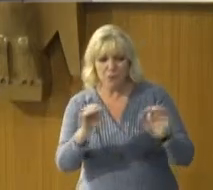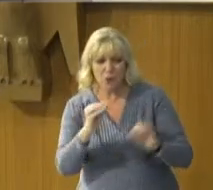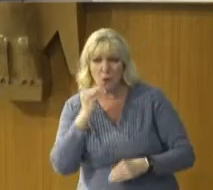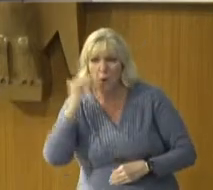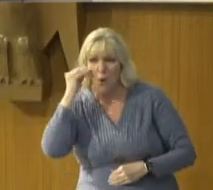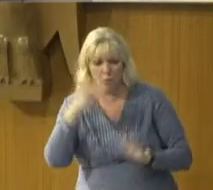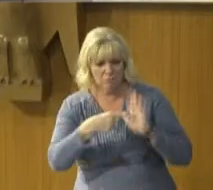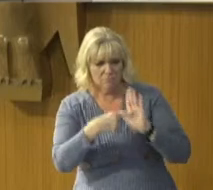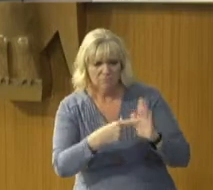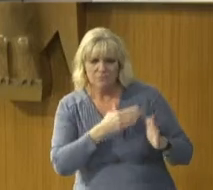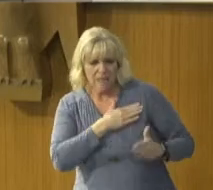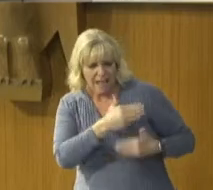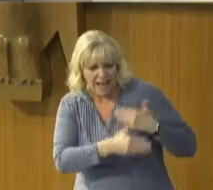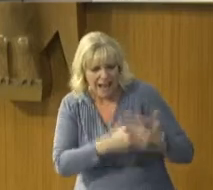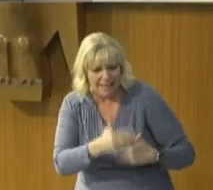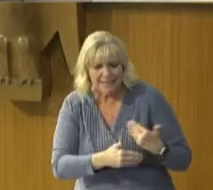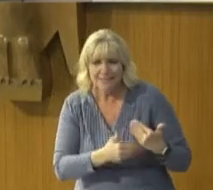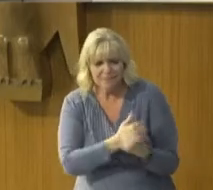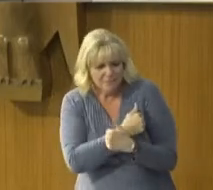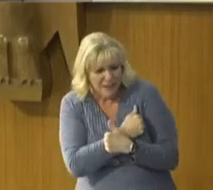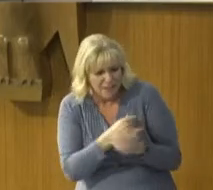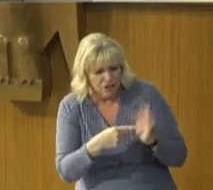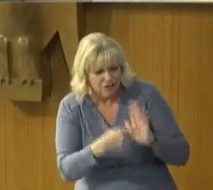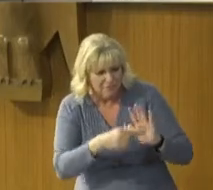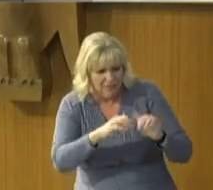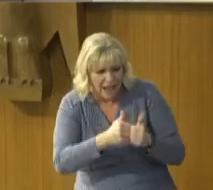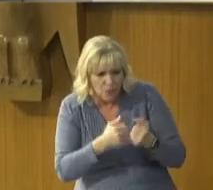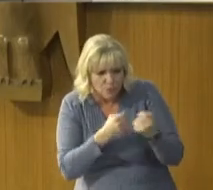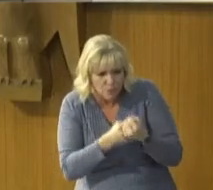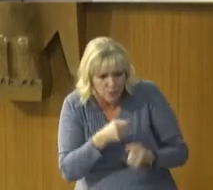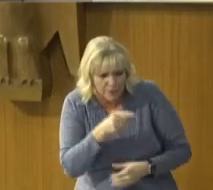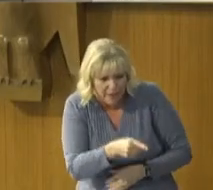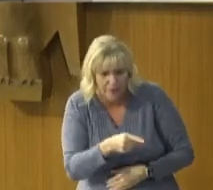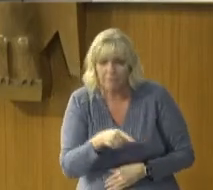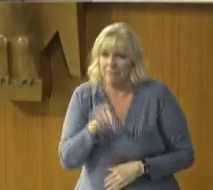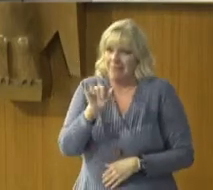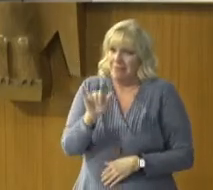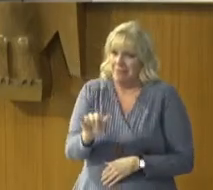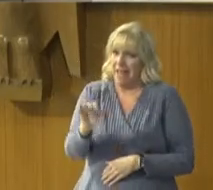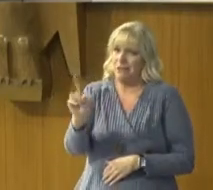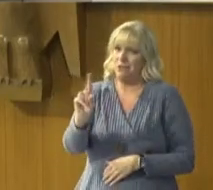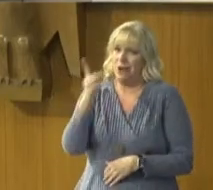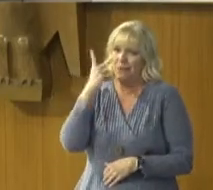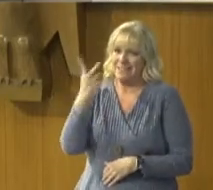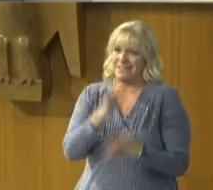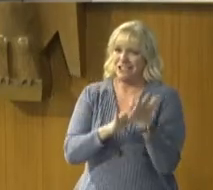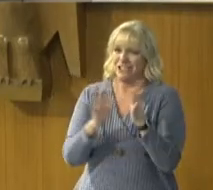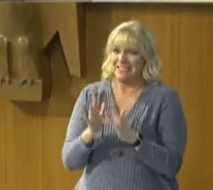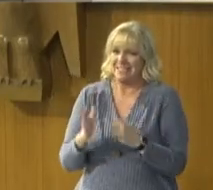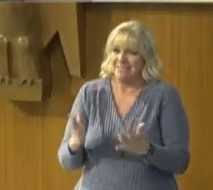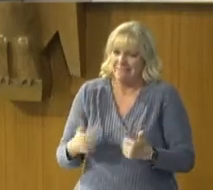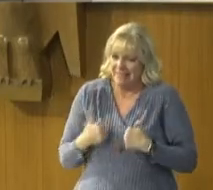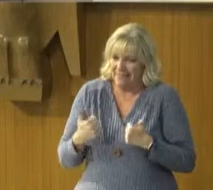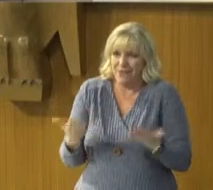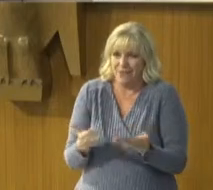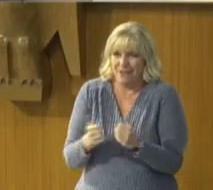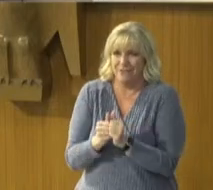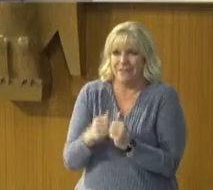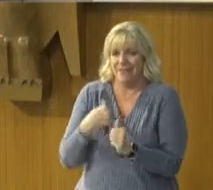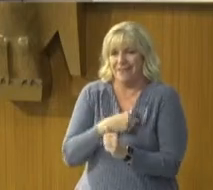and compassion and ask how they can be supported. That is when we find Jesus alive in our